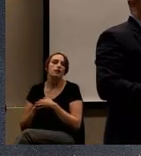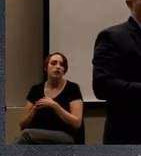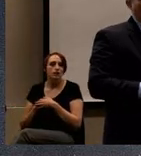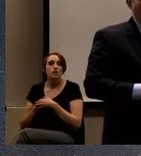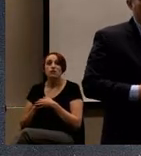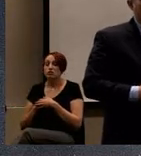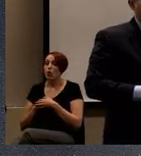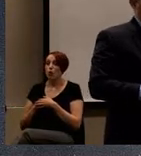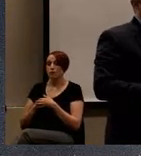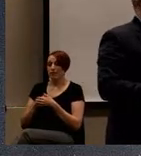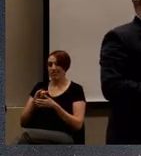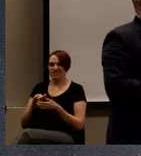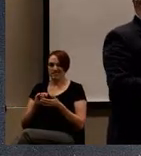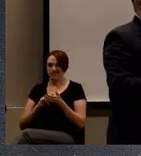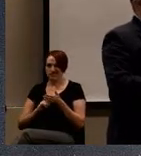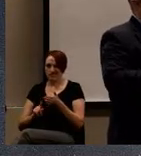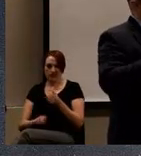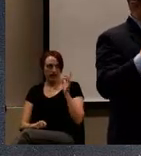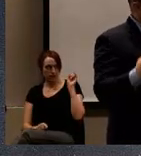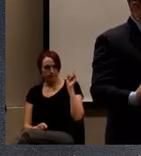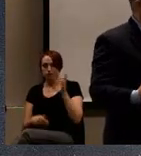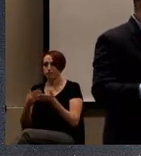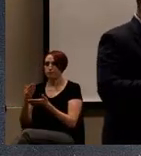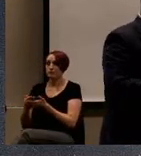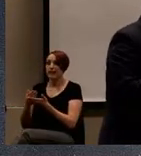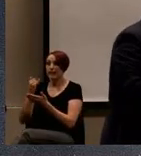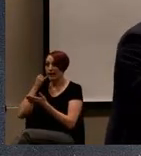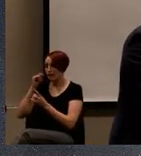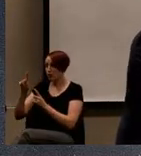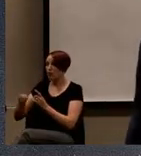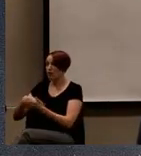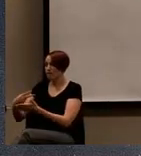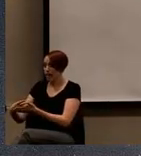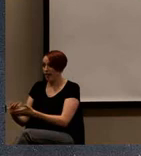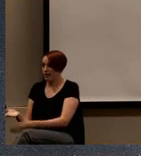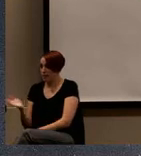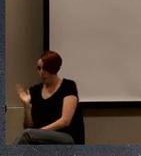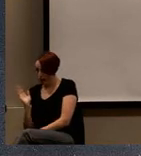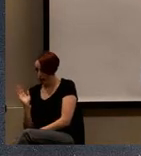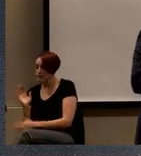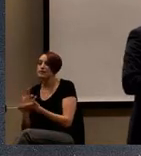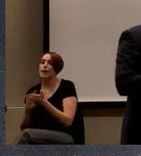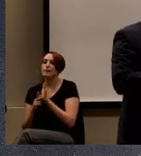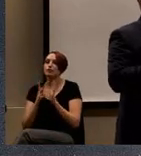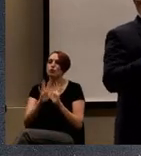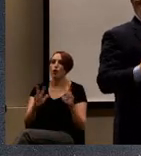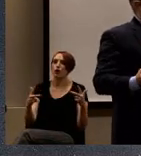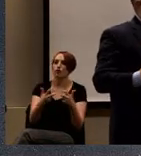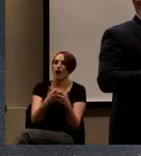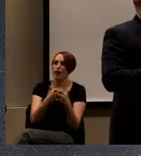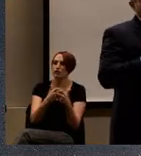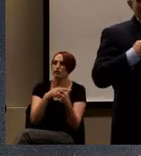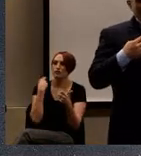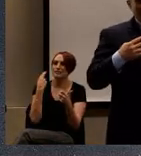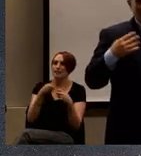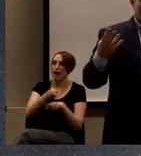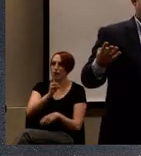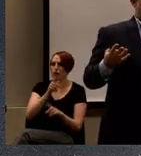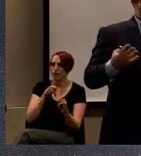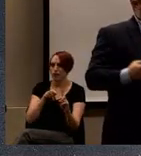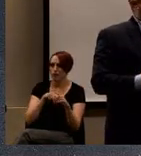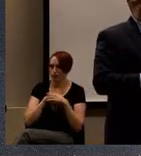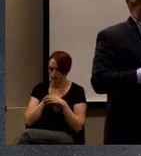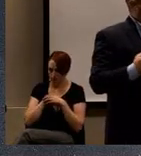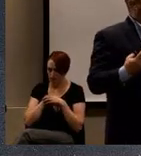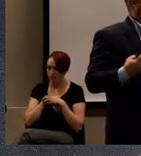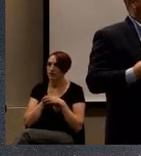having a history of falls indicates a significantly higher risk of being in a crash. And you know, once you hear that,